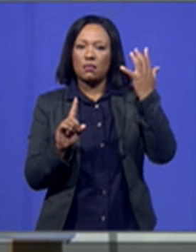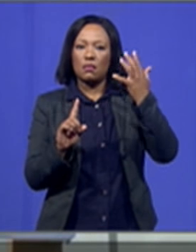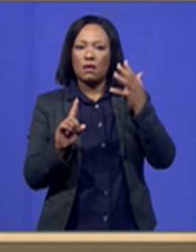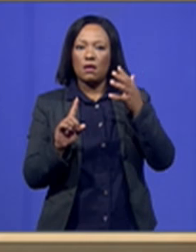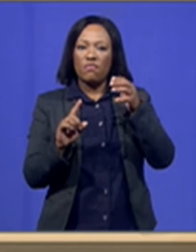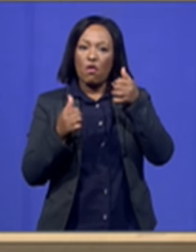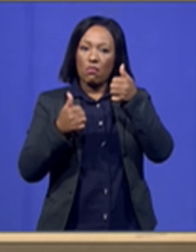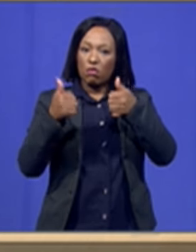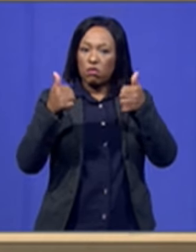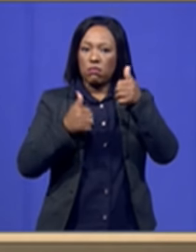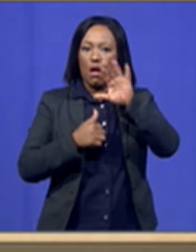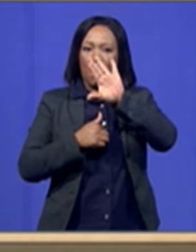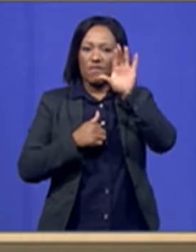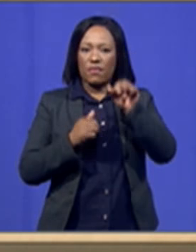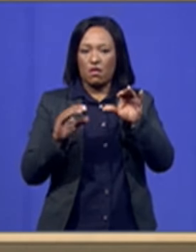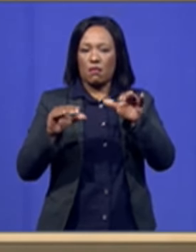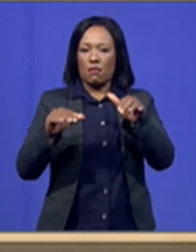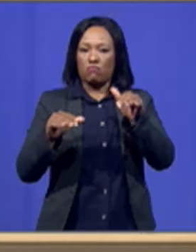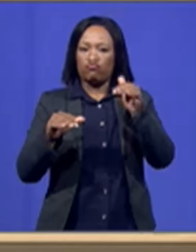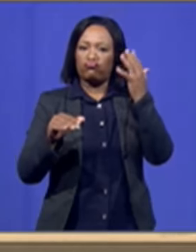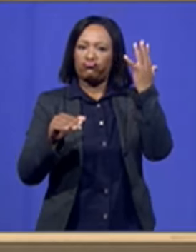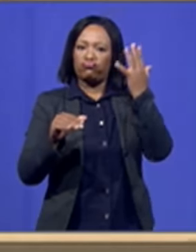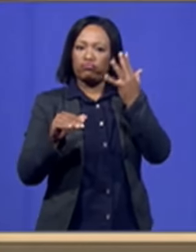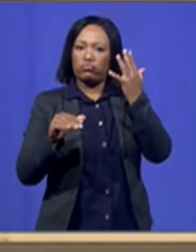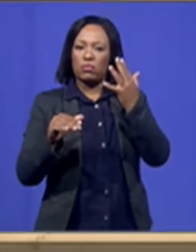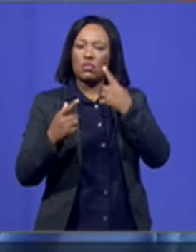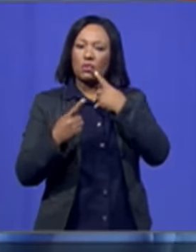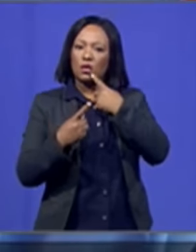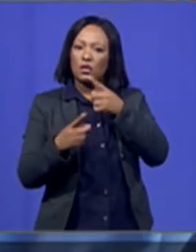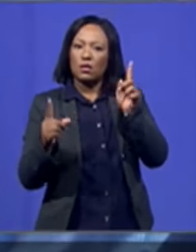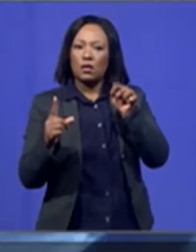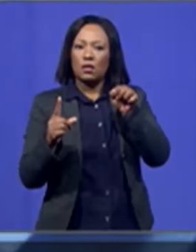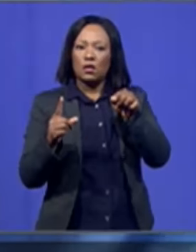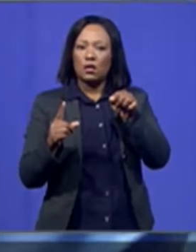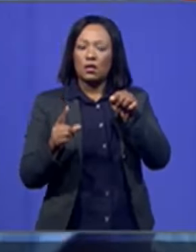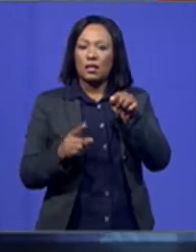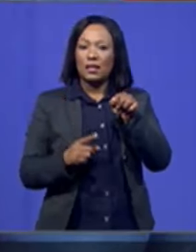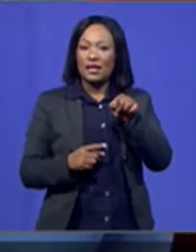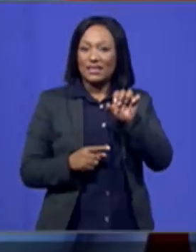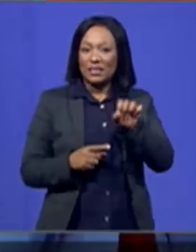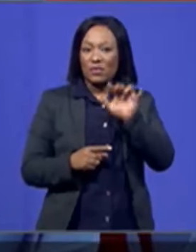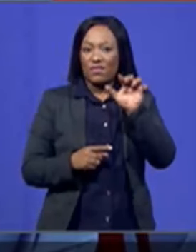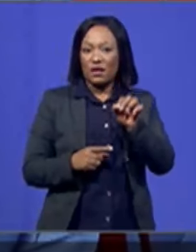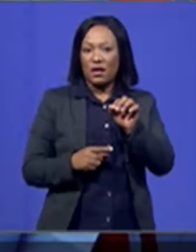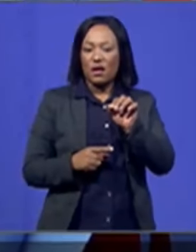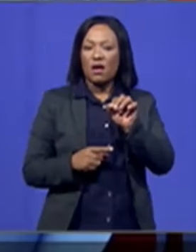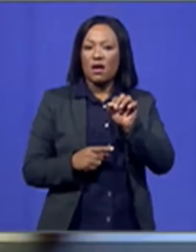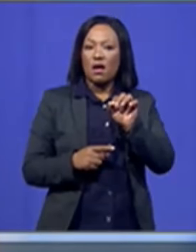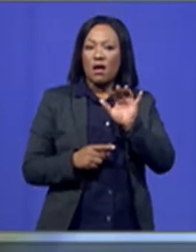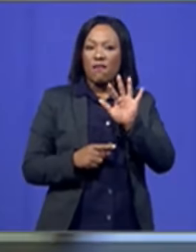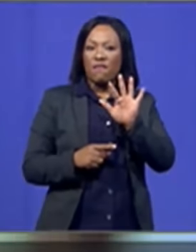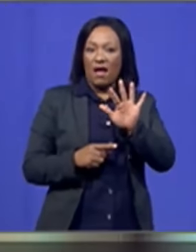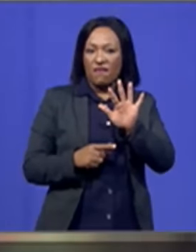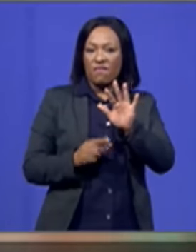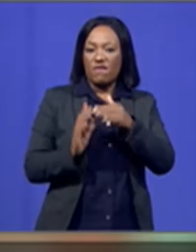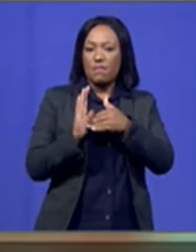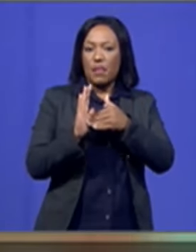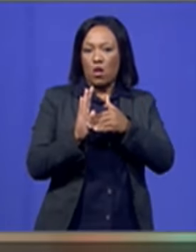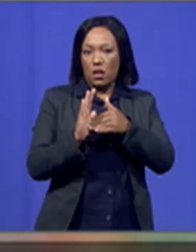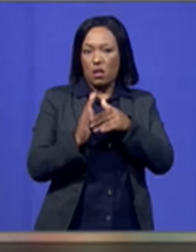a Afrika, Ramaphosa o ipileditse o phatlaladitse tlatsetso ya Afrika Borwa ya $5 milione tse 5 bakeng sa ho